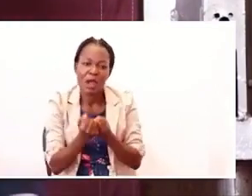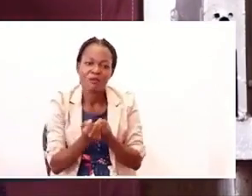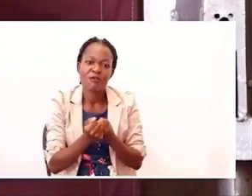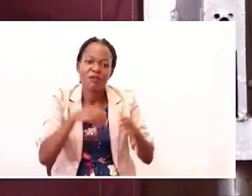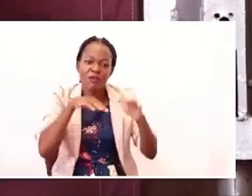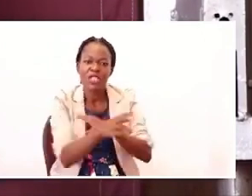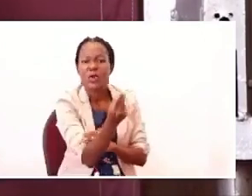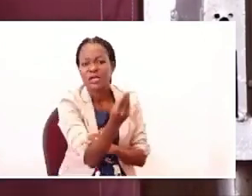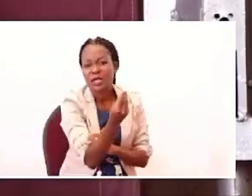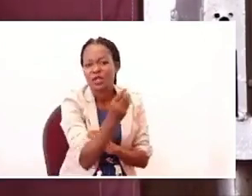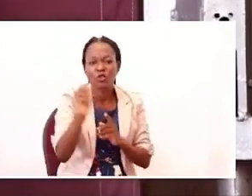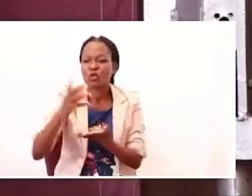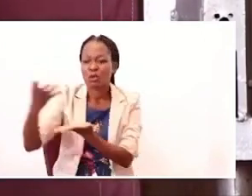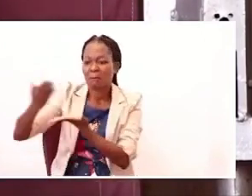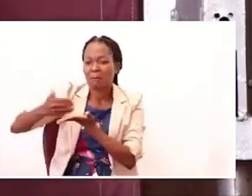borrow irresponsibly.